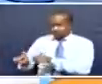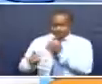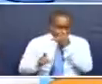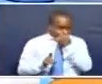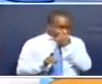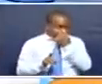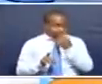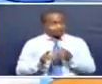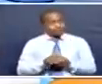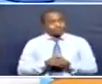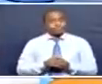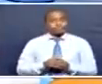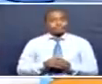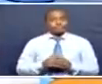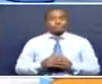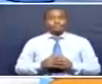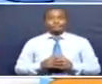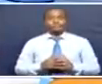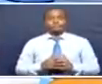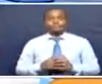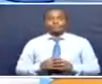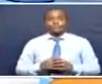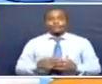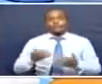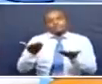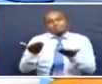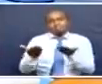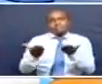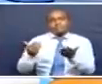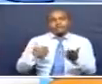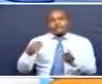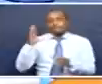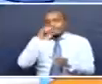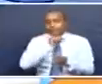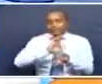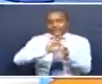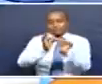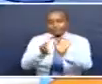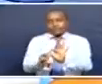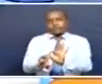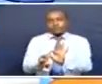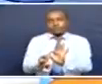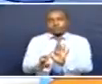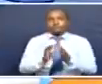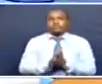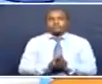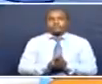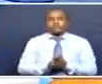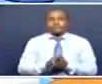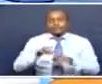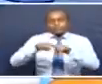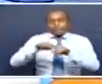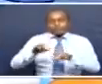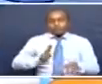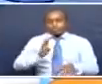Definitely, there is due to be misinterpretation depending on the body language of the governors when they speak about this.